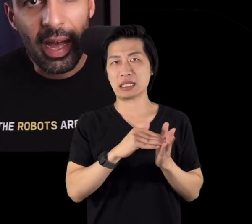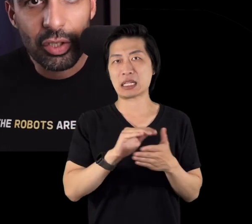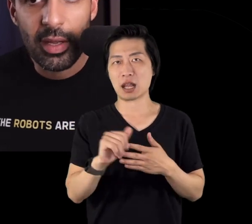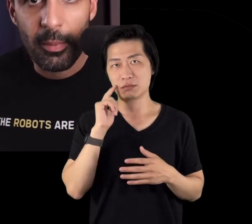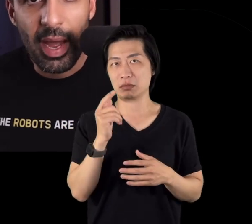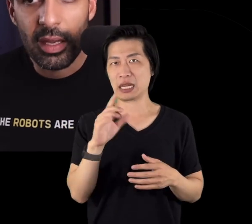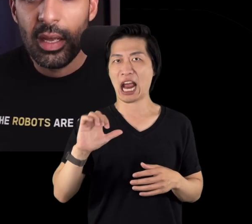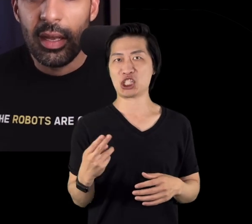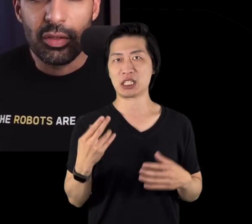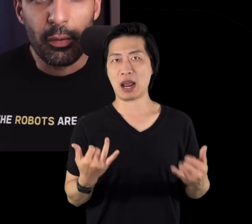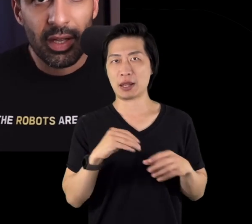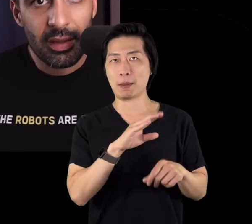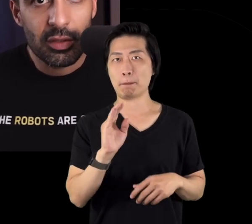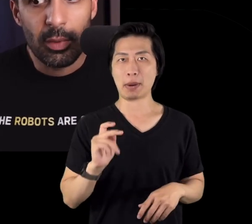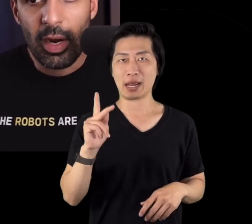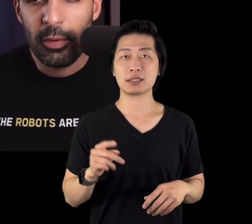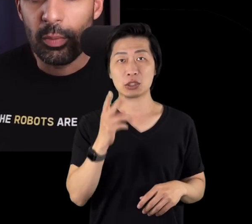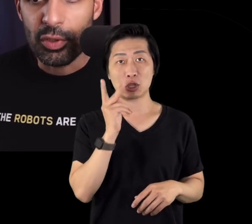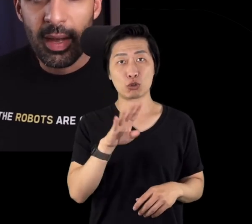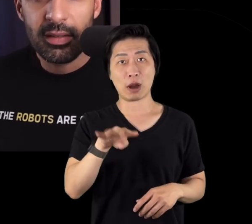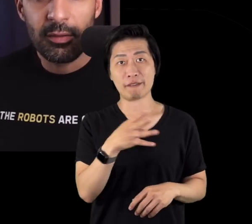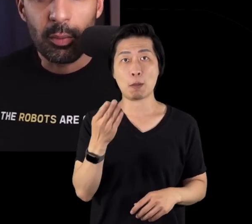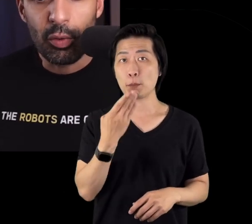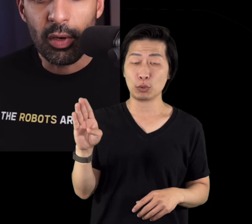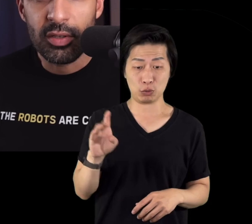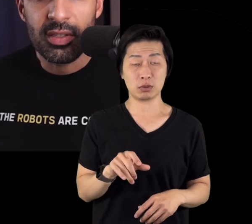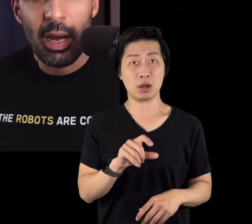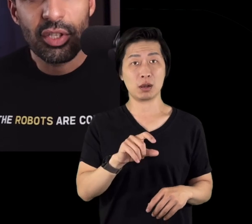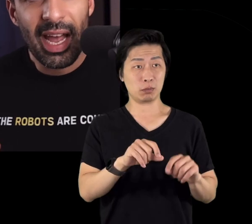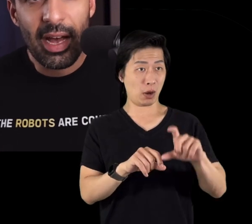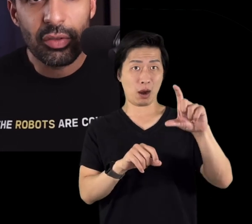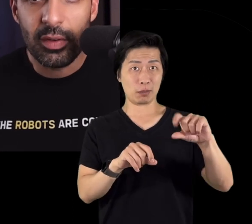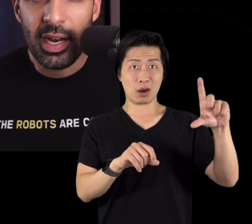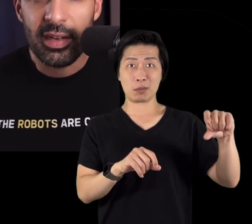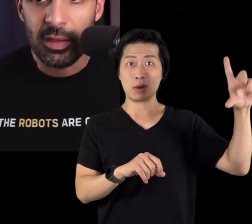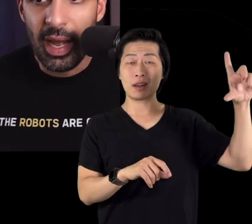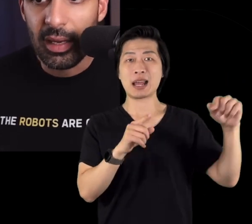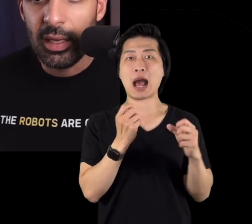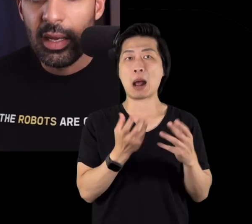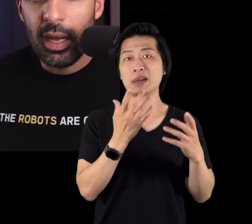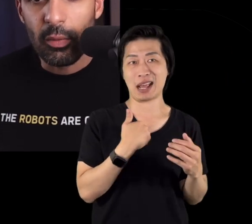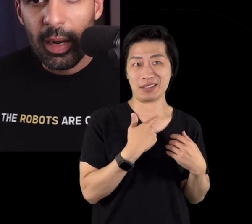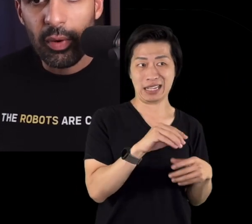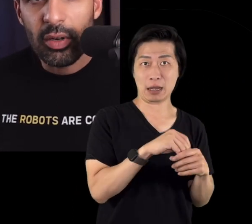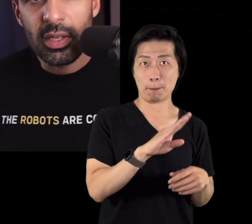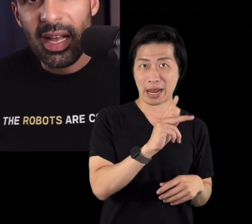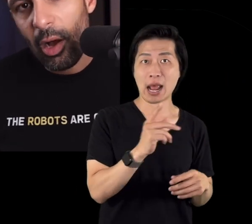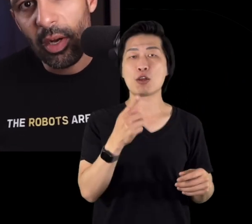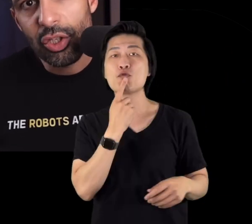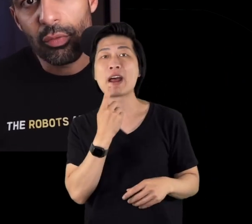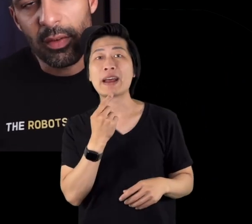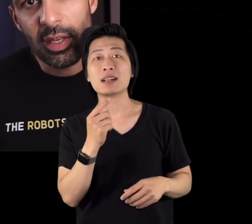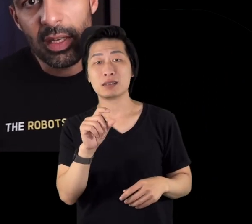of cash in the bank. And so if we look at this from a graphical perspective, the blue bars is how much cash Rivian has in the bank, and the red bars is